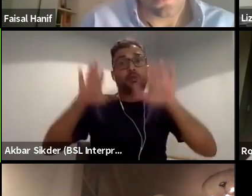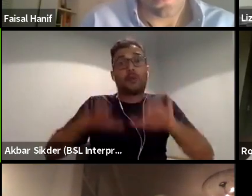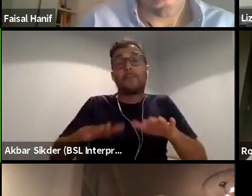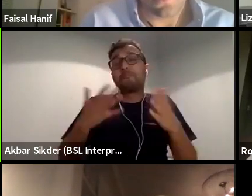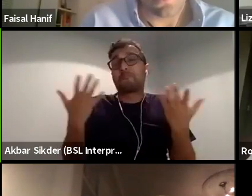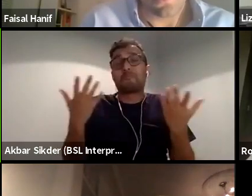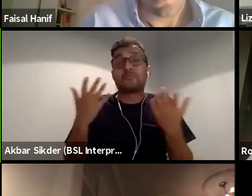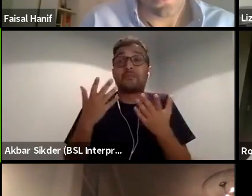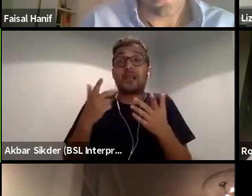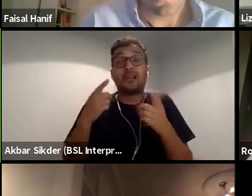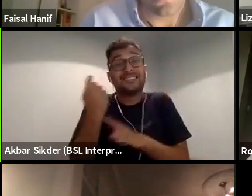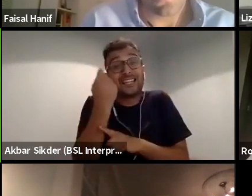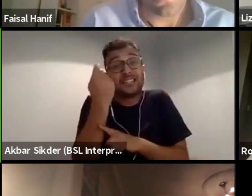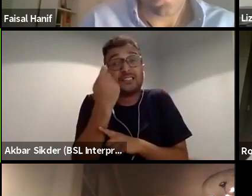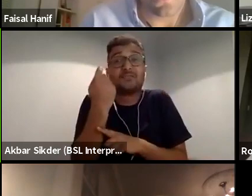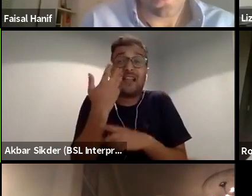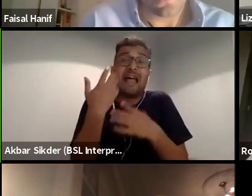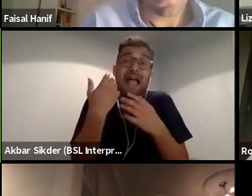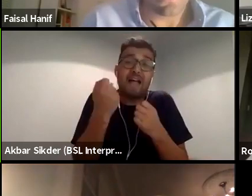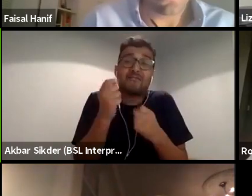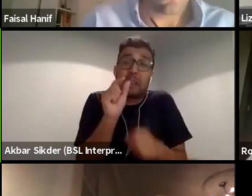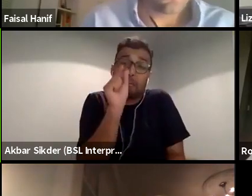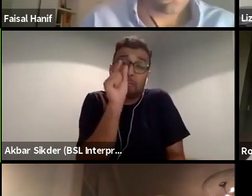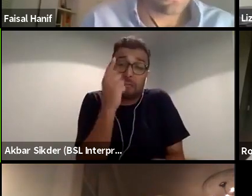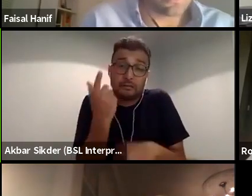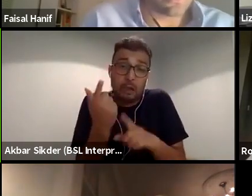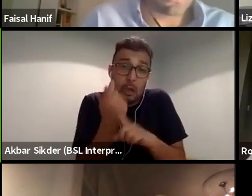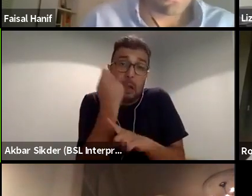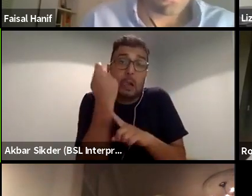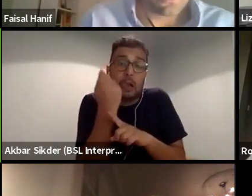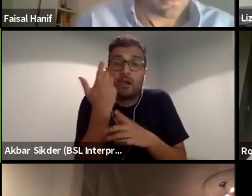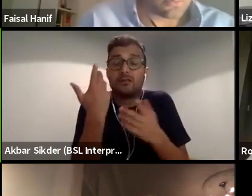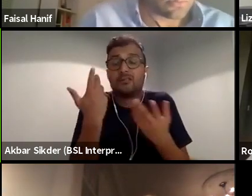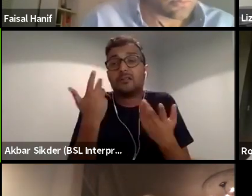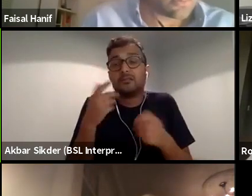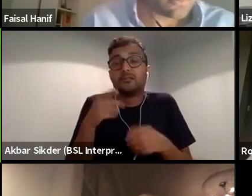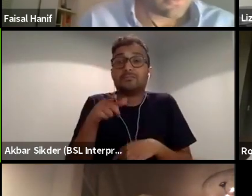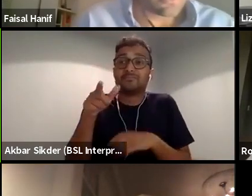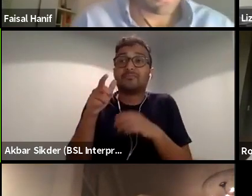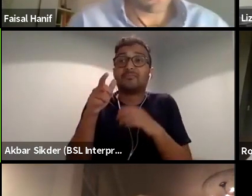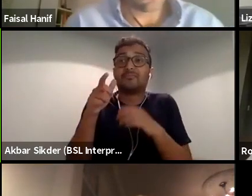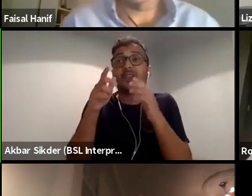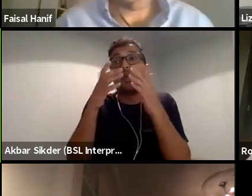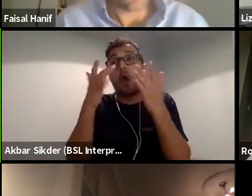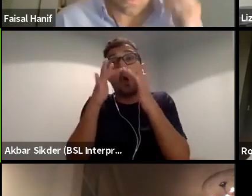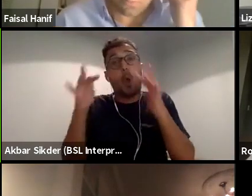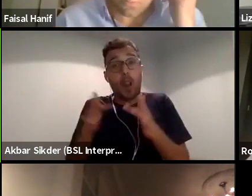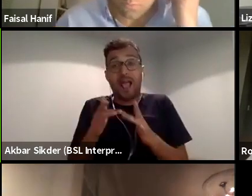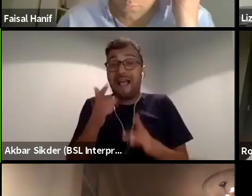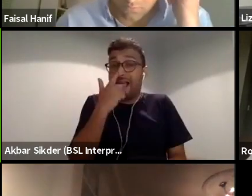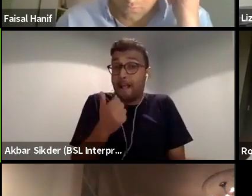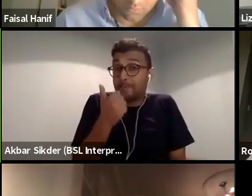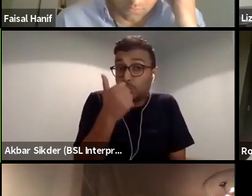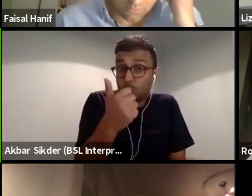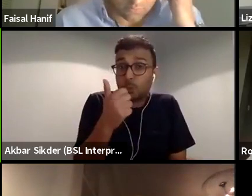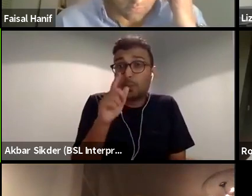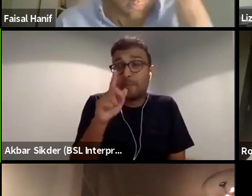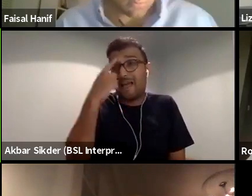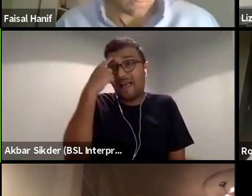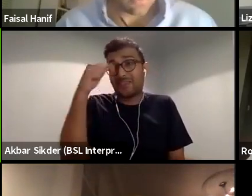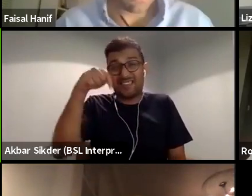is both a force for good, but in this case, it is really an area